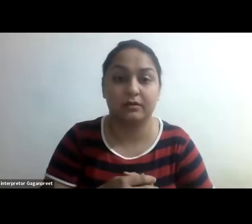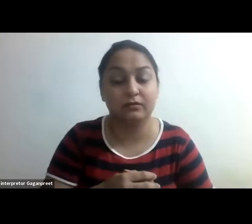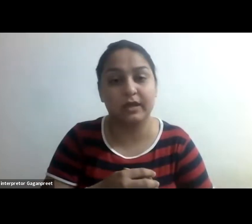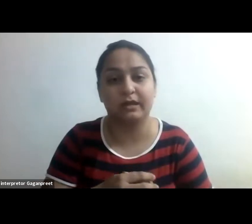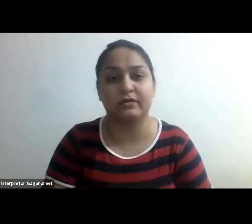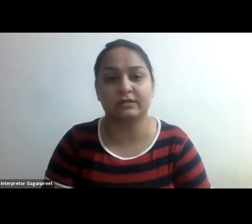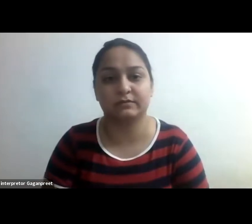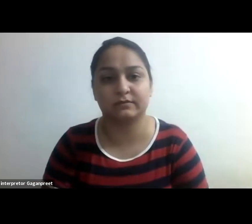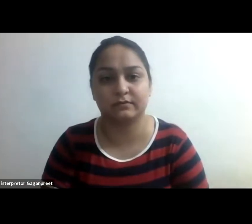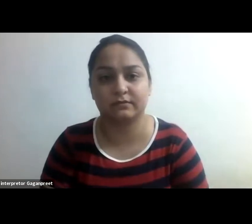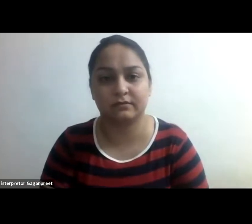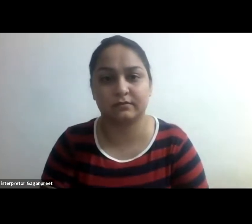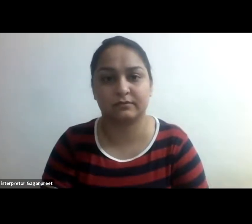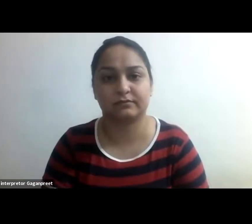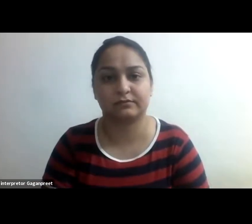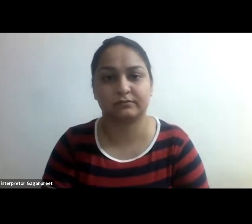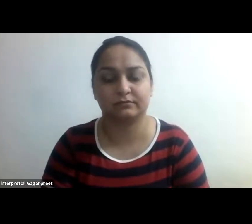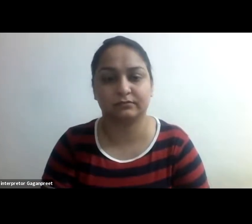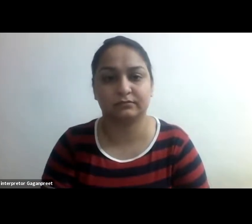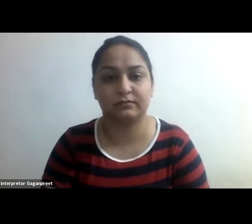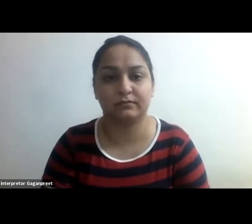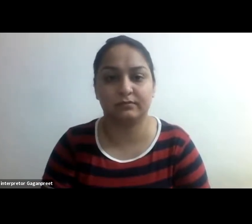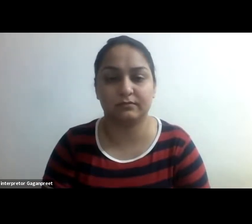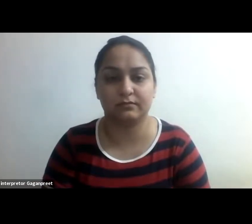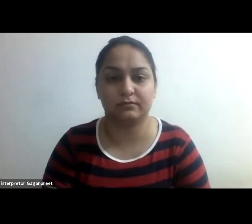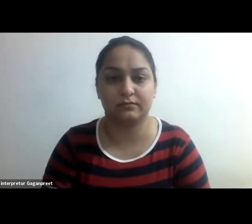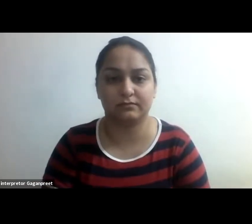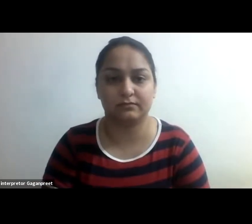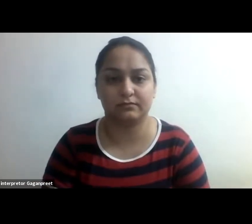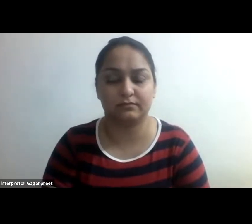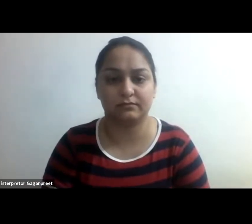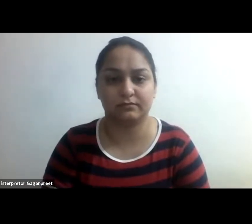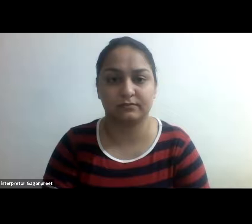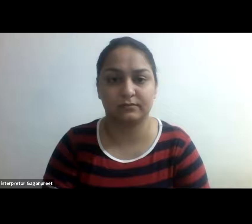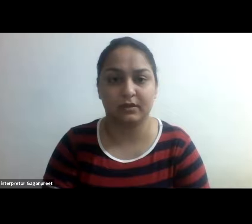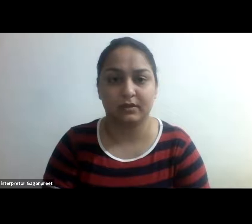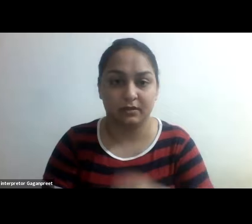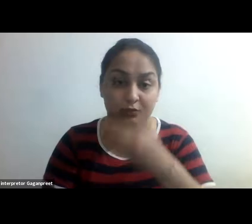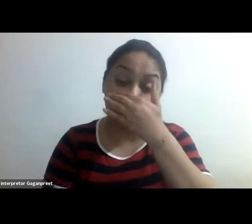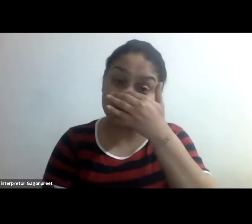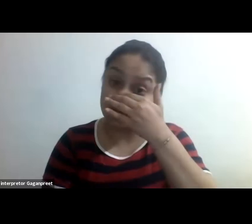it's it's it's a sort of it's part of the further reading section